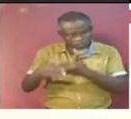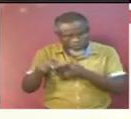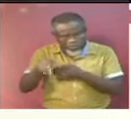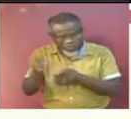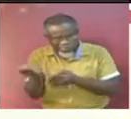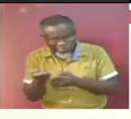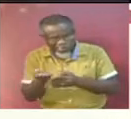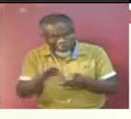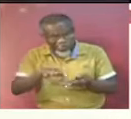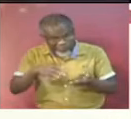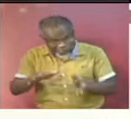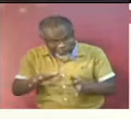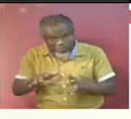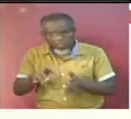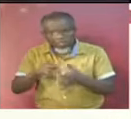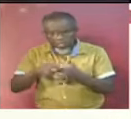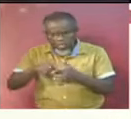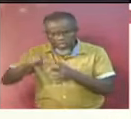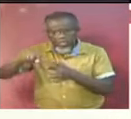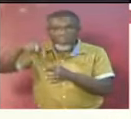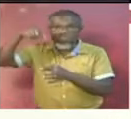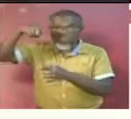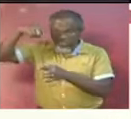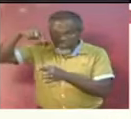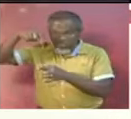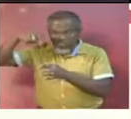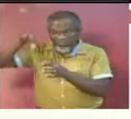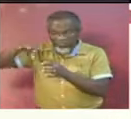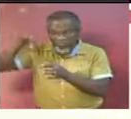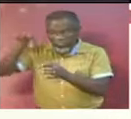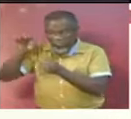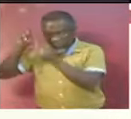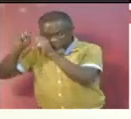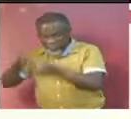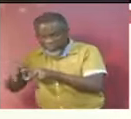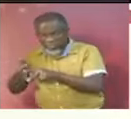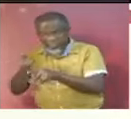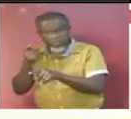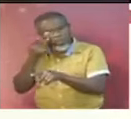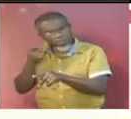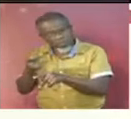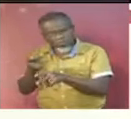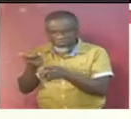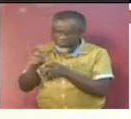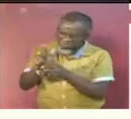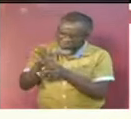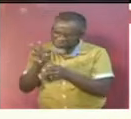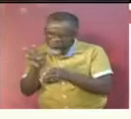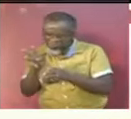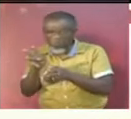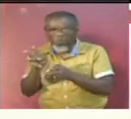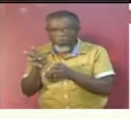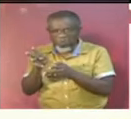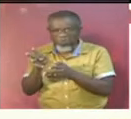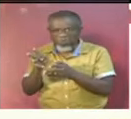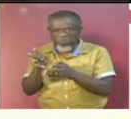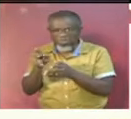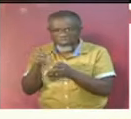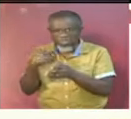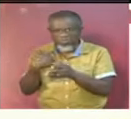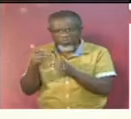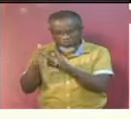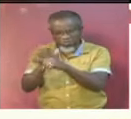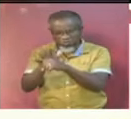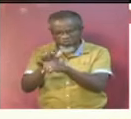for COVID-19 and found to be positive. Very small numbers, maybe 3 or 4. And then some that would have entered the accident